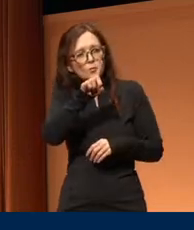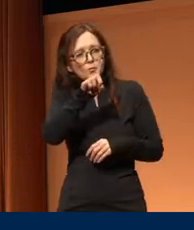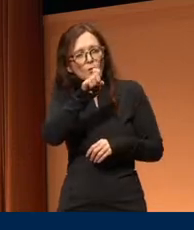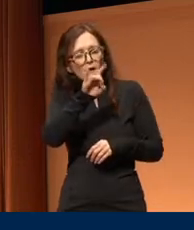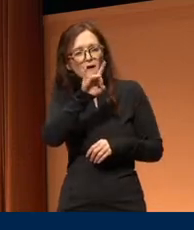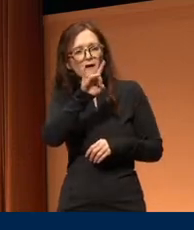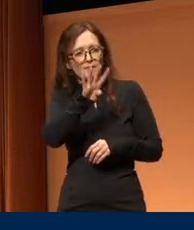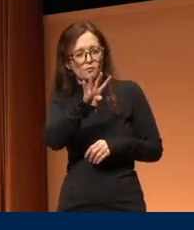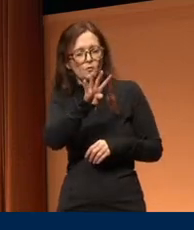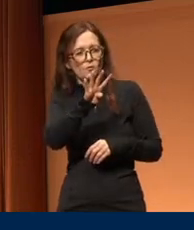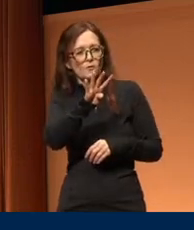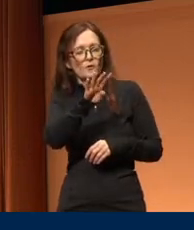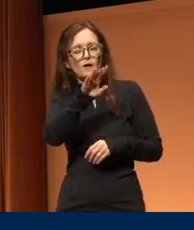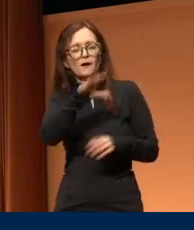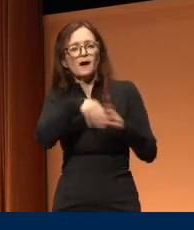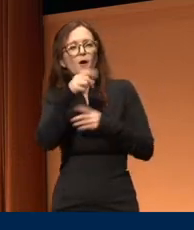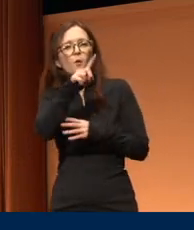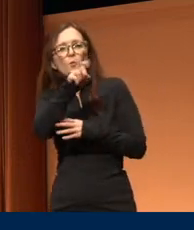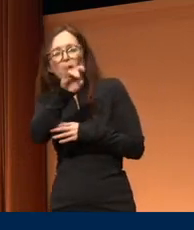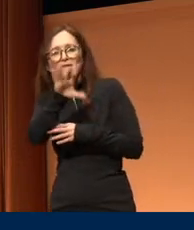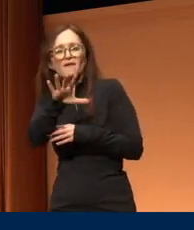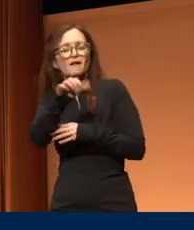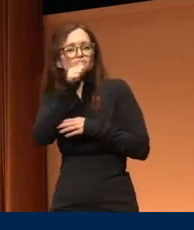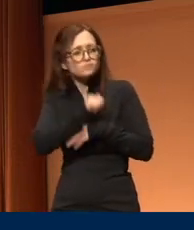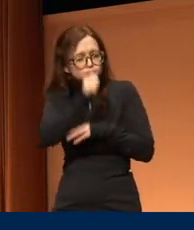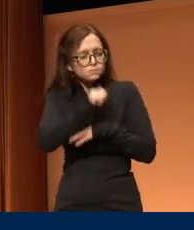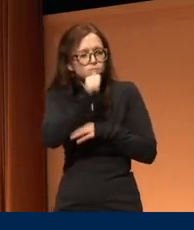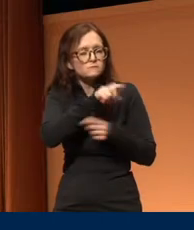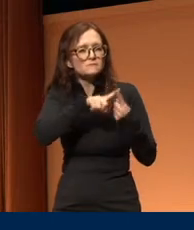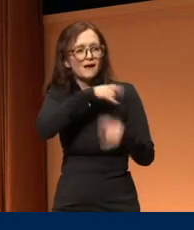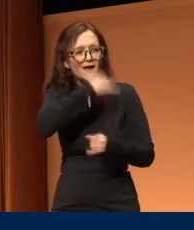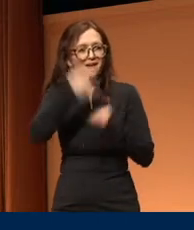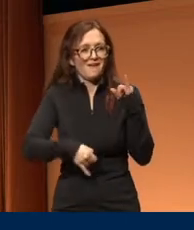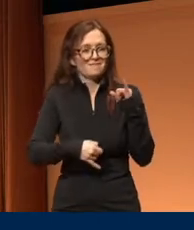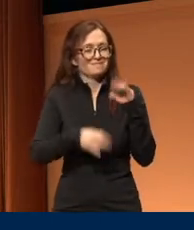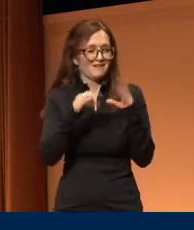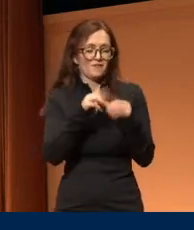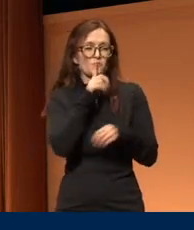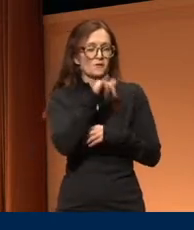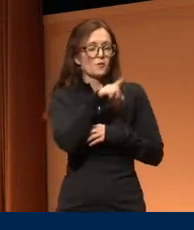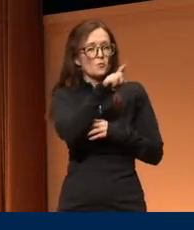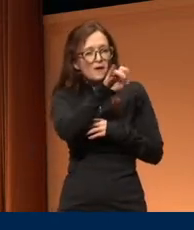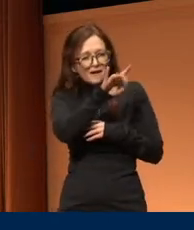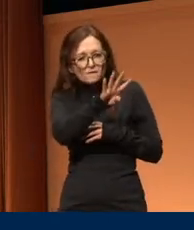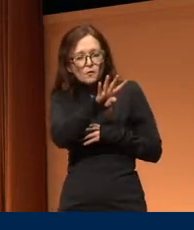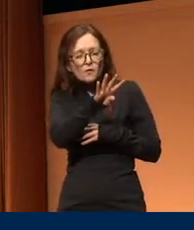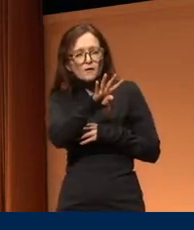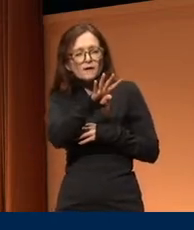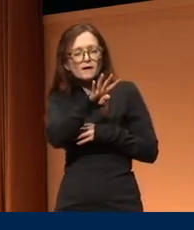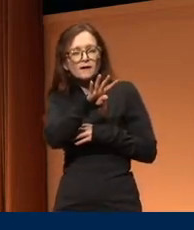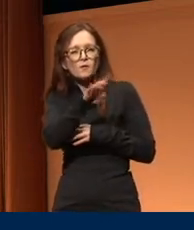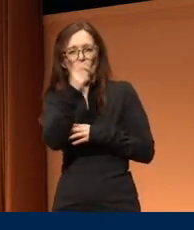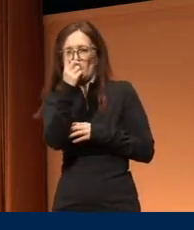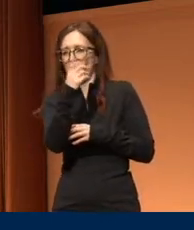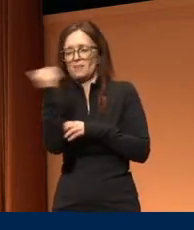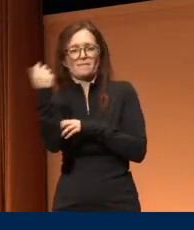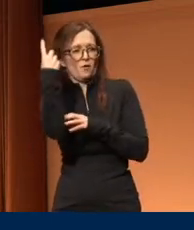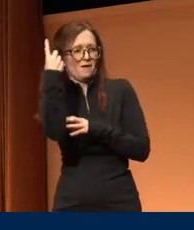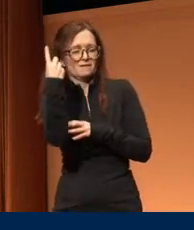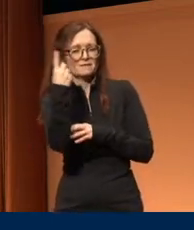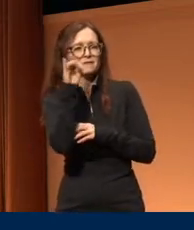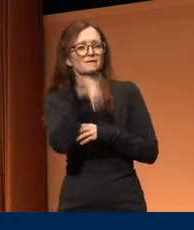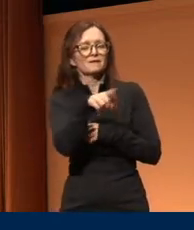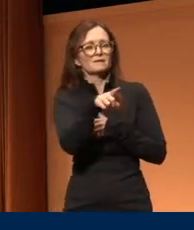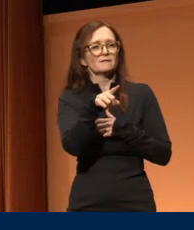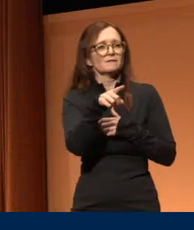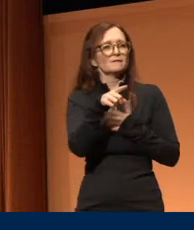of 185 people stuck it out to the very end of the process. People stayed despite a tumultuous series of events and